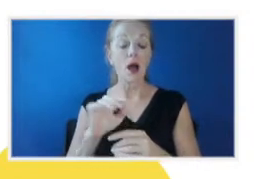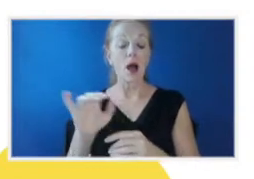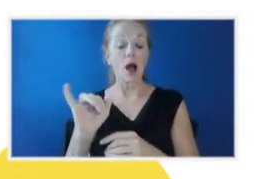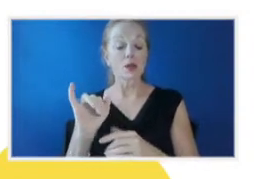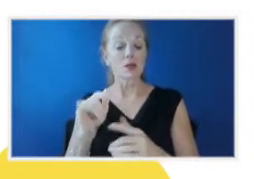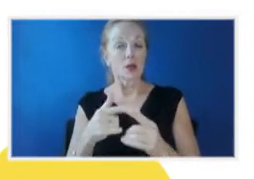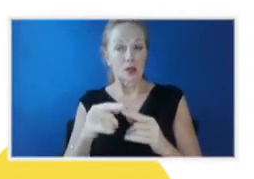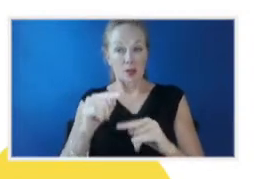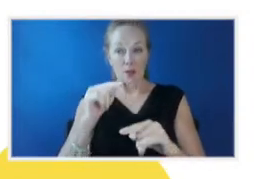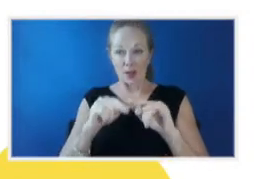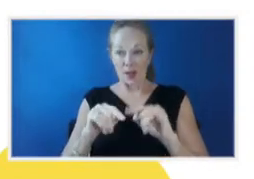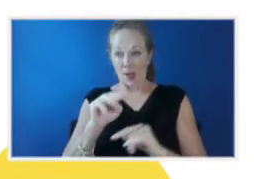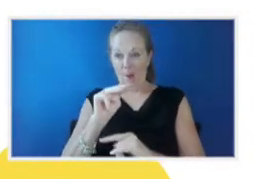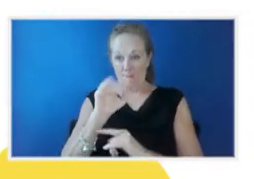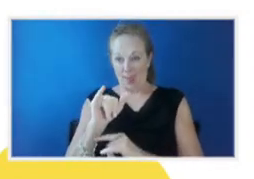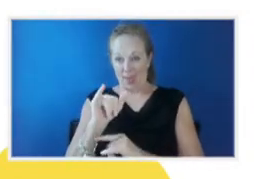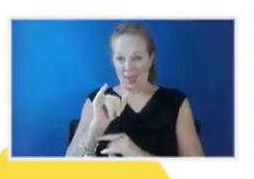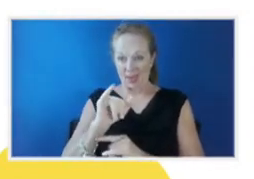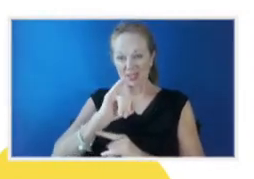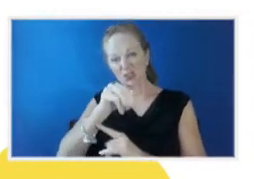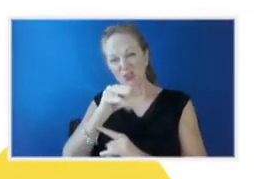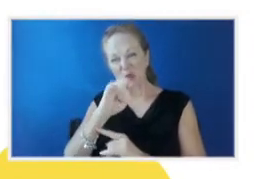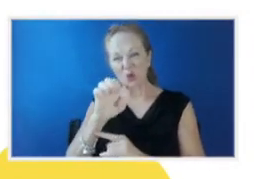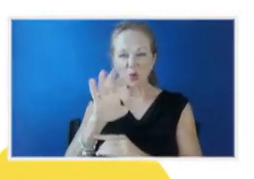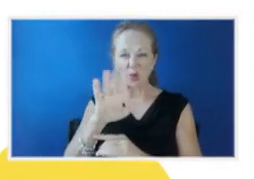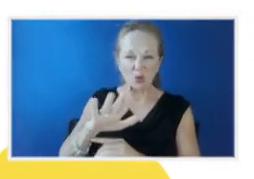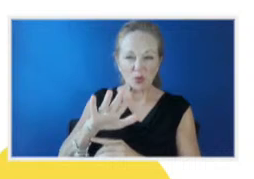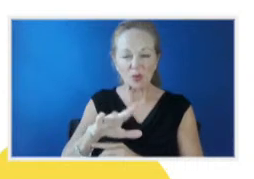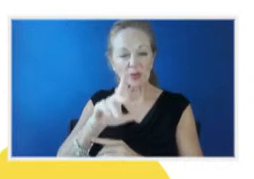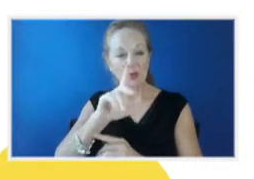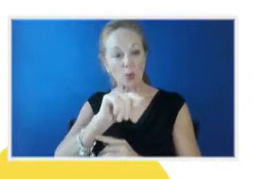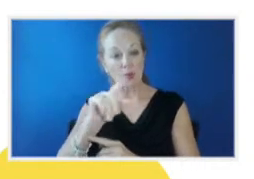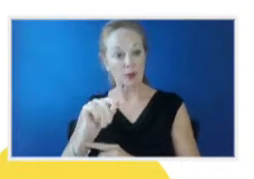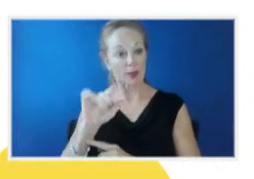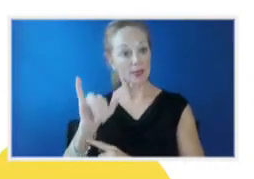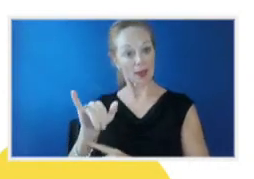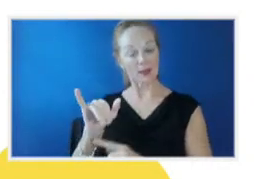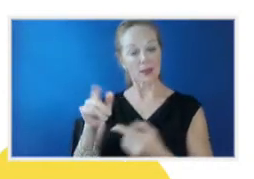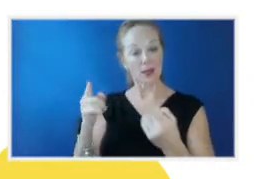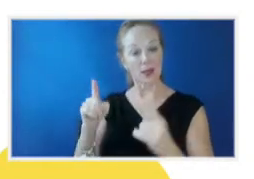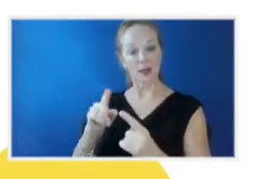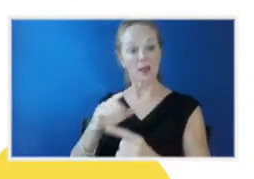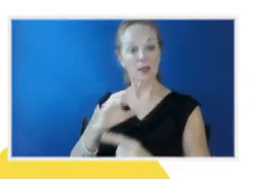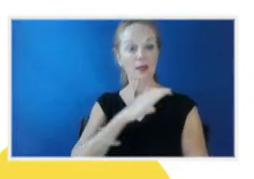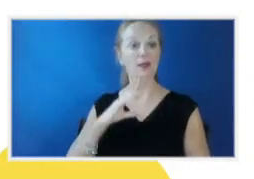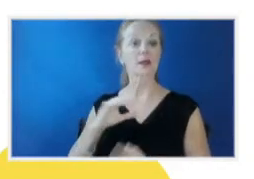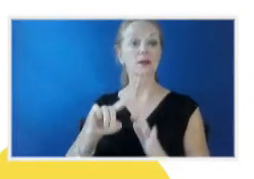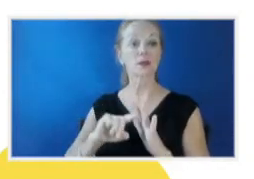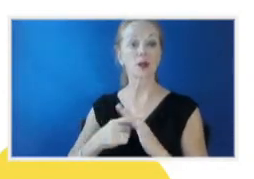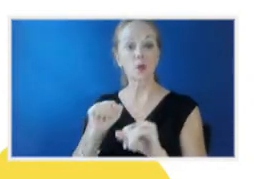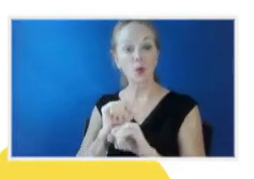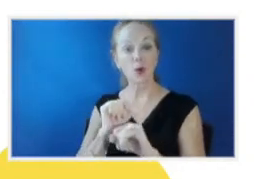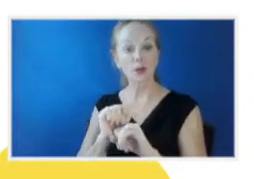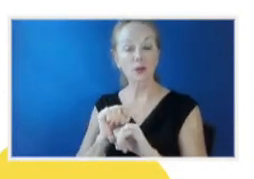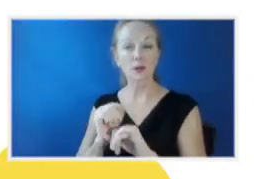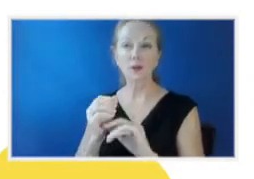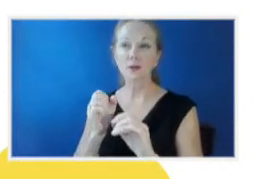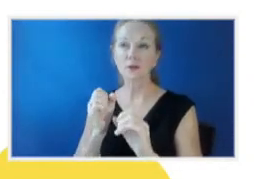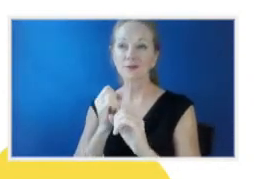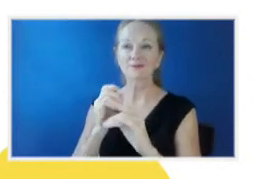May-June 2020 time period, that's when the council started to work on reimagining